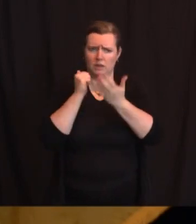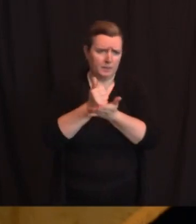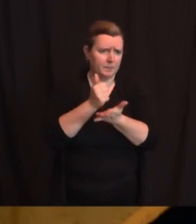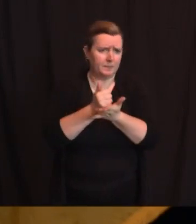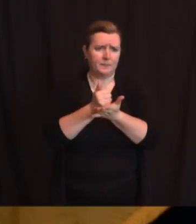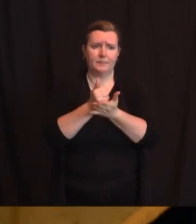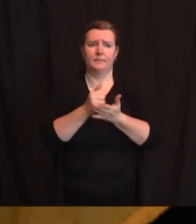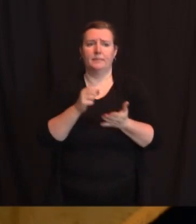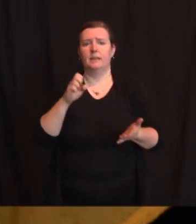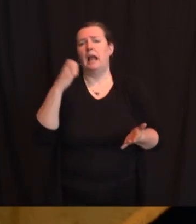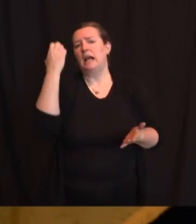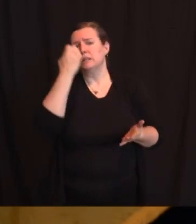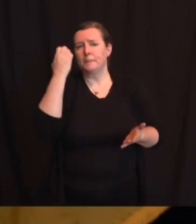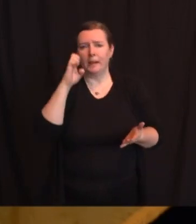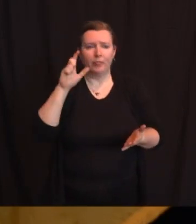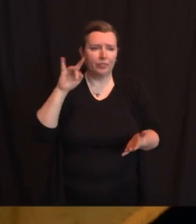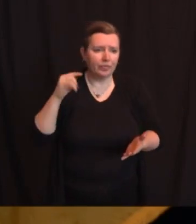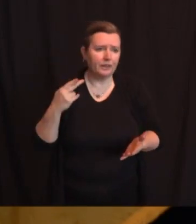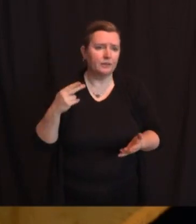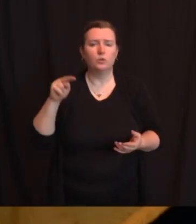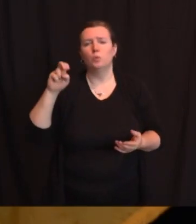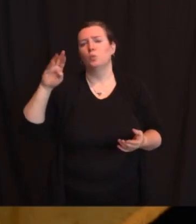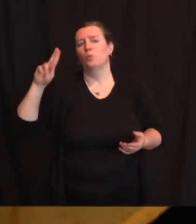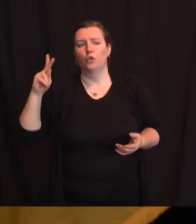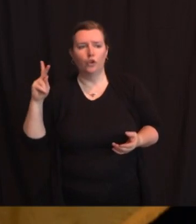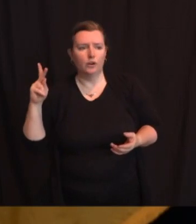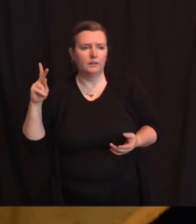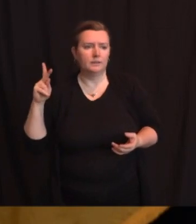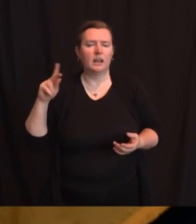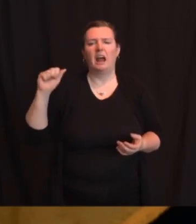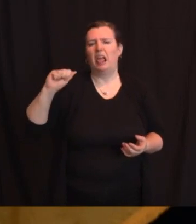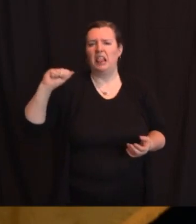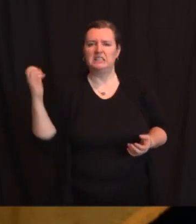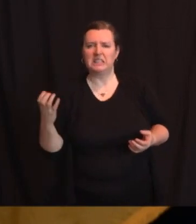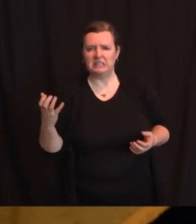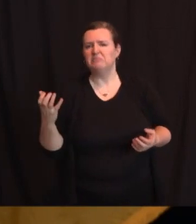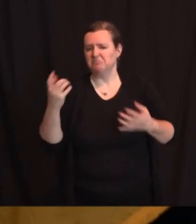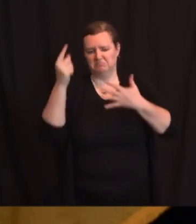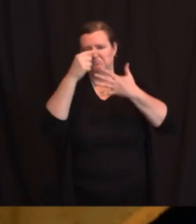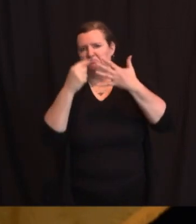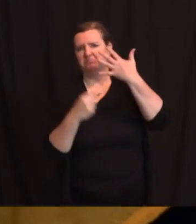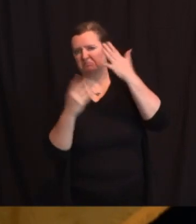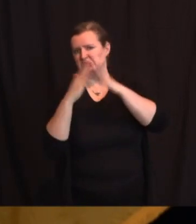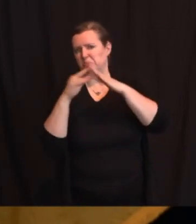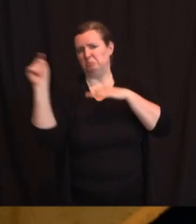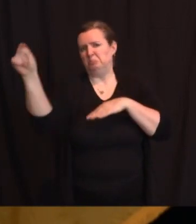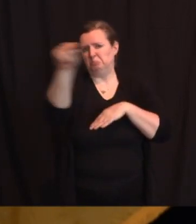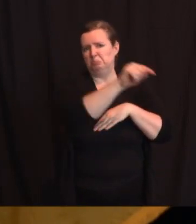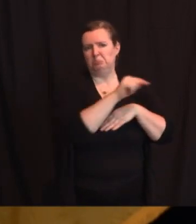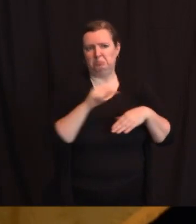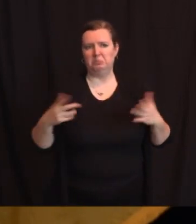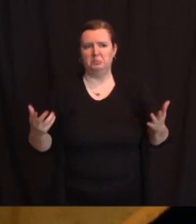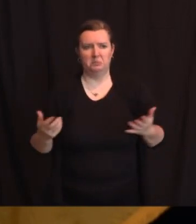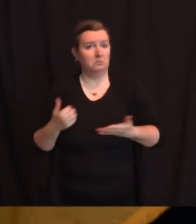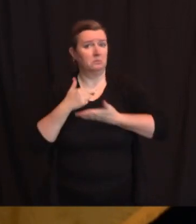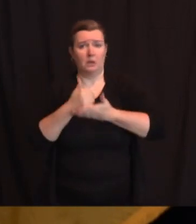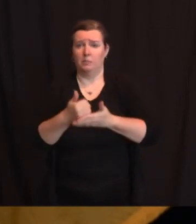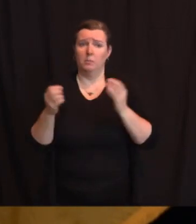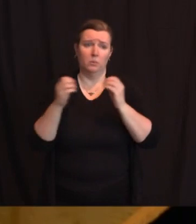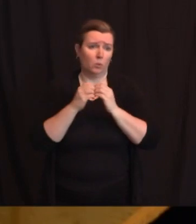in conjunction with a vendor to quickly deploy resources into our cities.